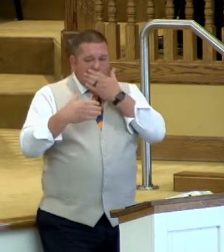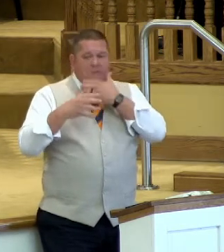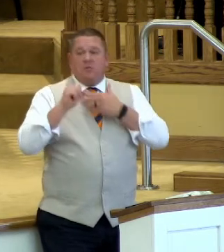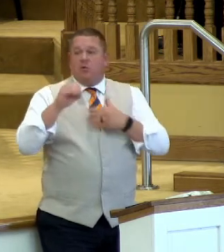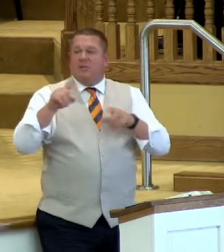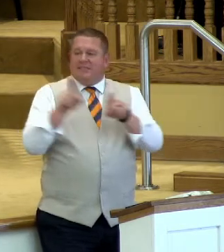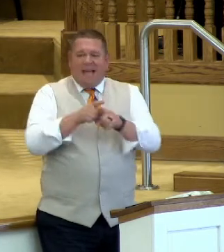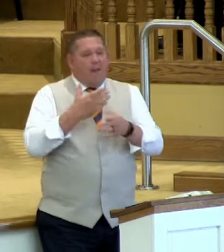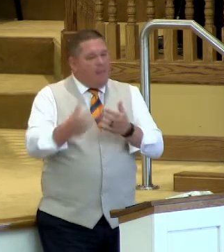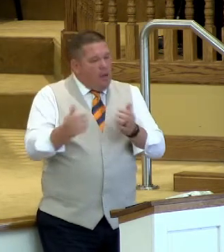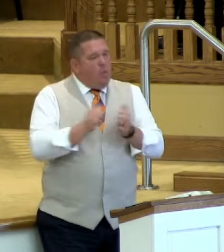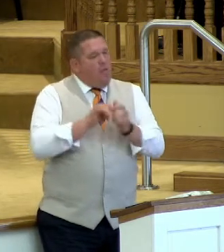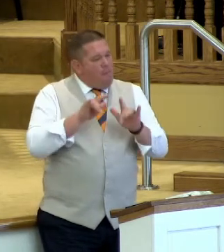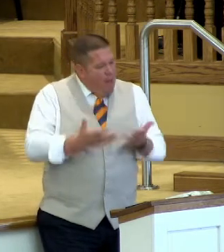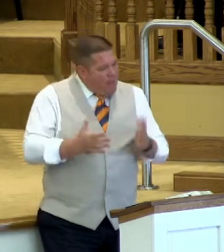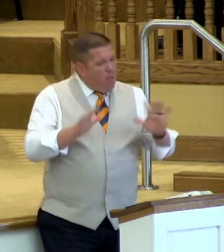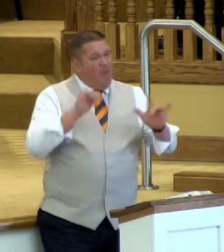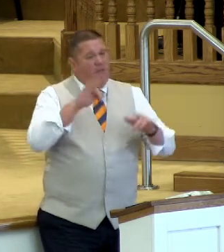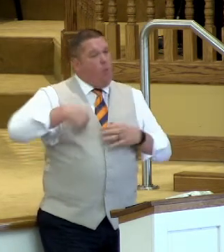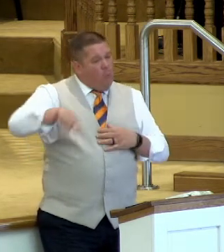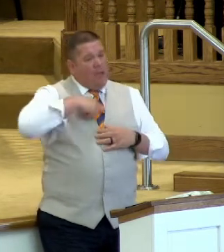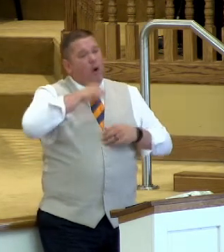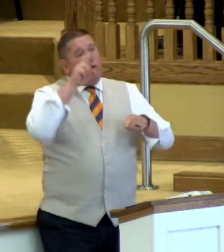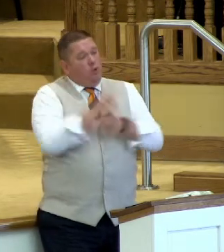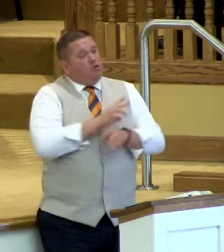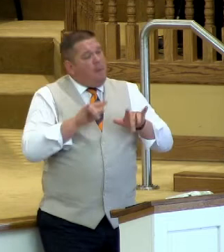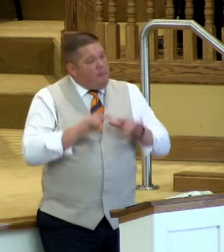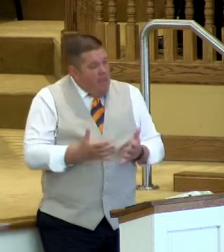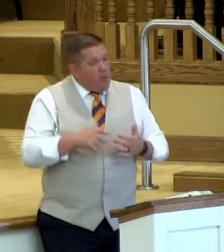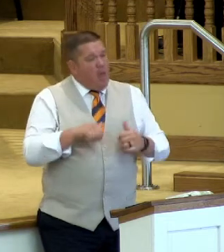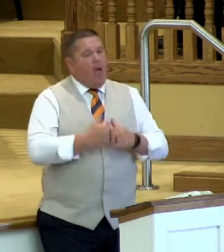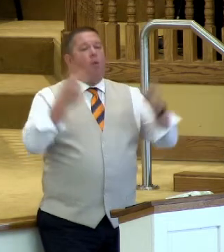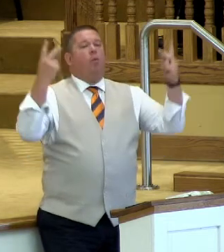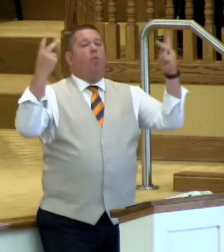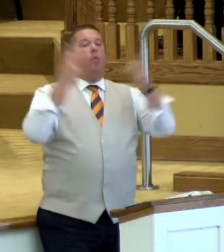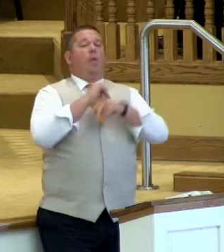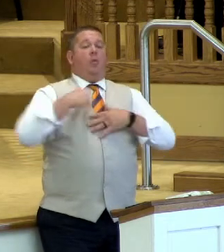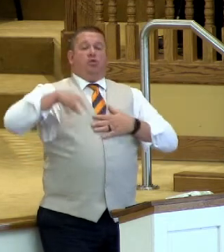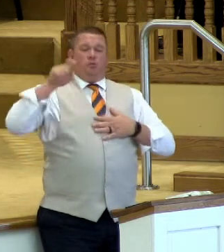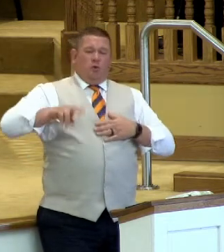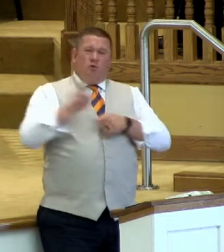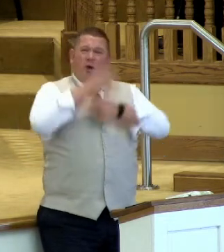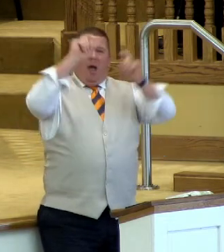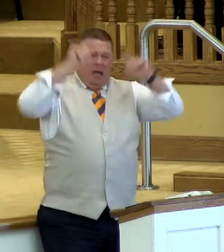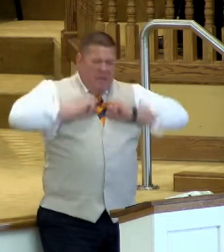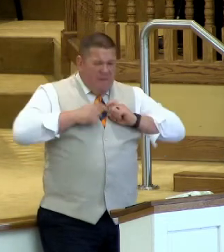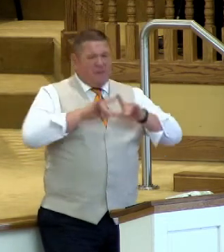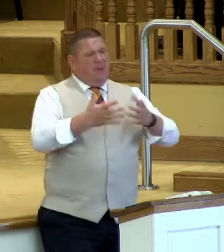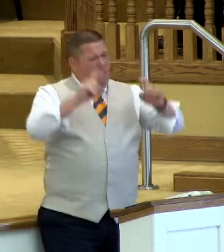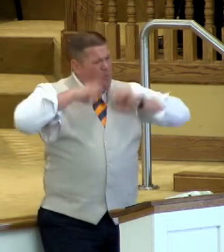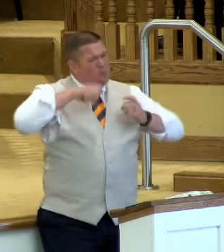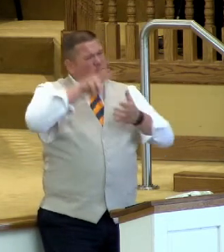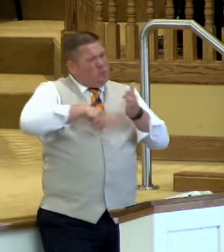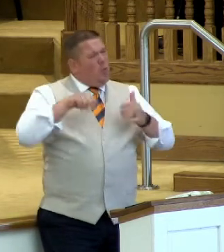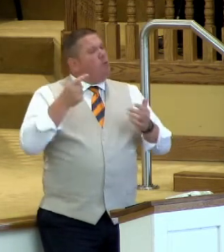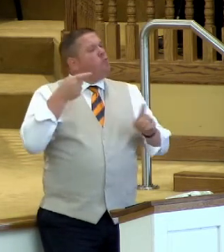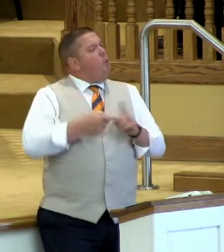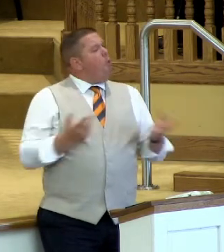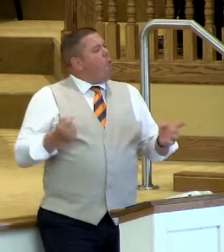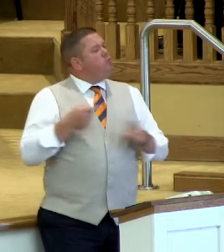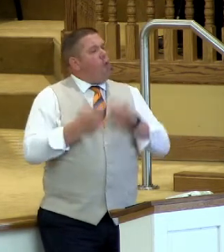whatever. Same thing applies with the Bible. If we don't use the Bible how we're supposed to be commanded to use the Bible, then what's the